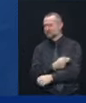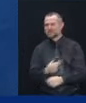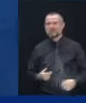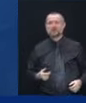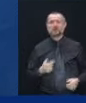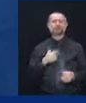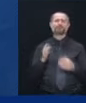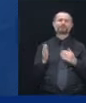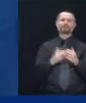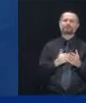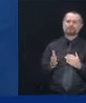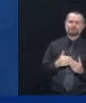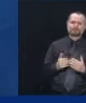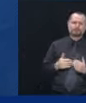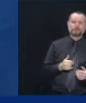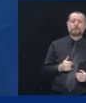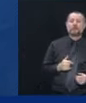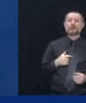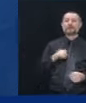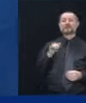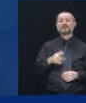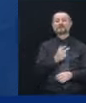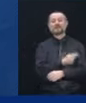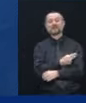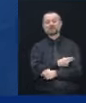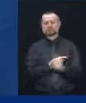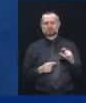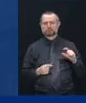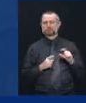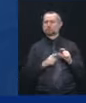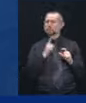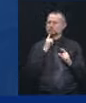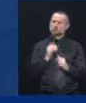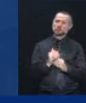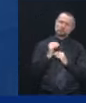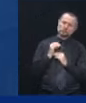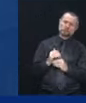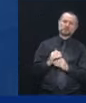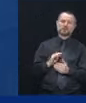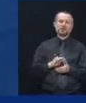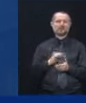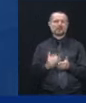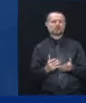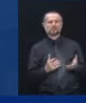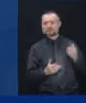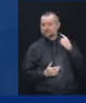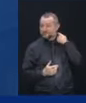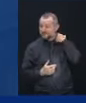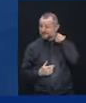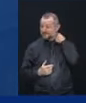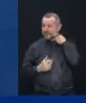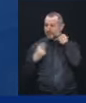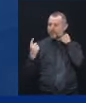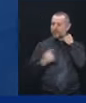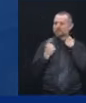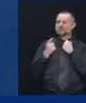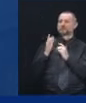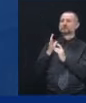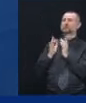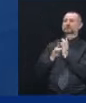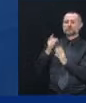have a precious resource, and only Jesus could figure out how to